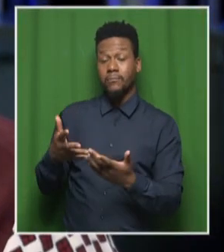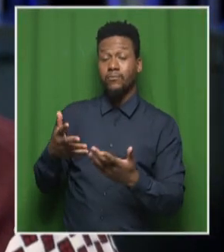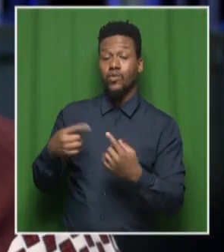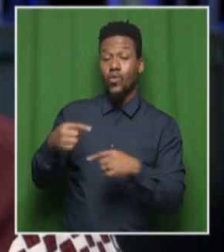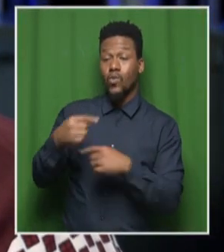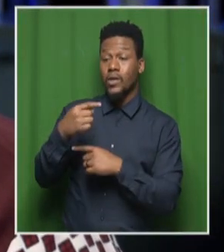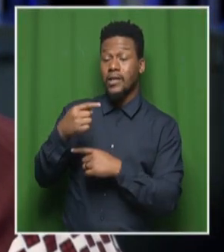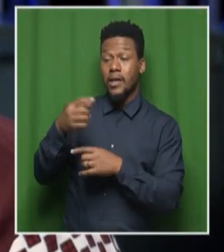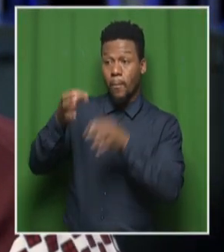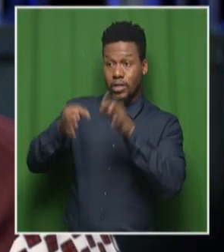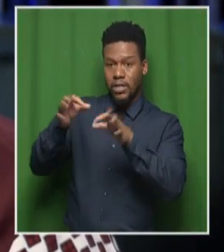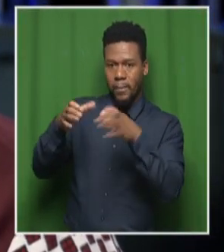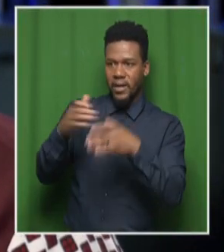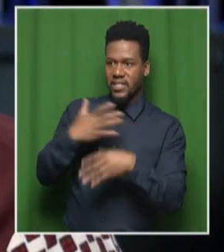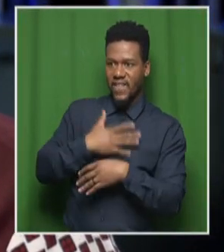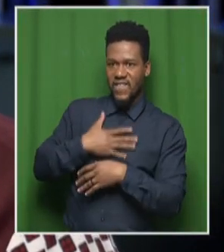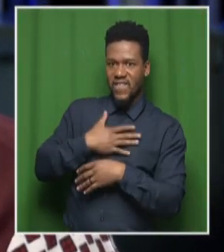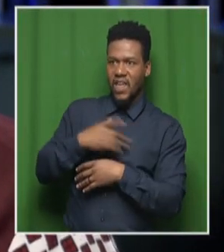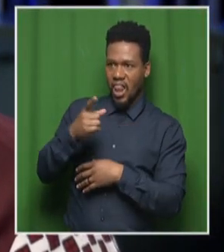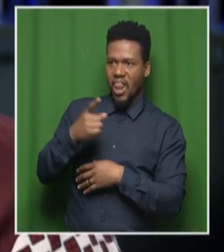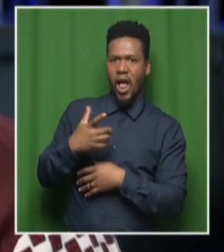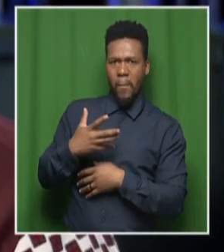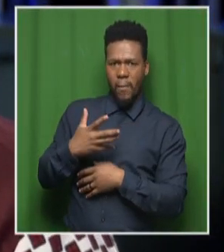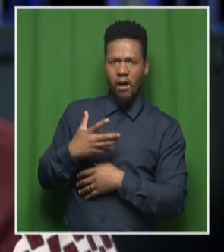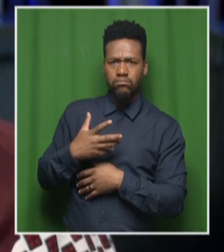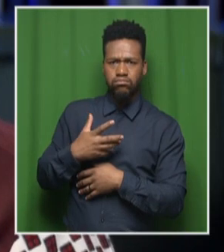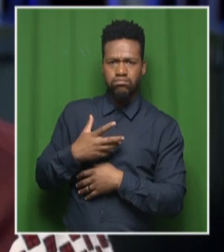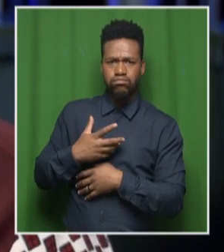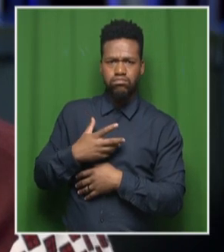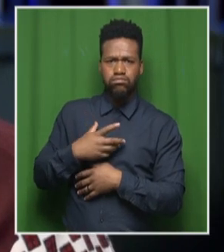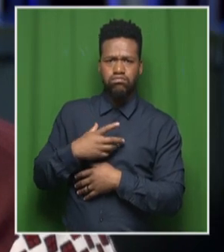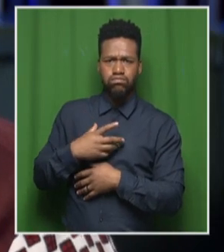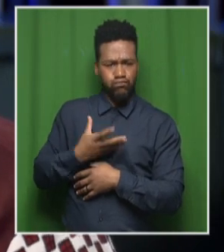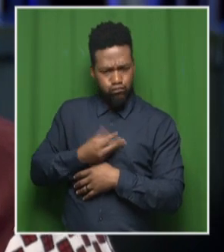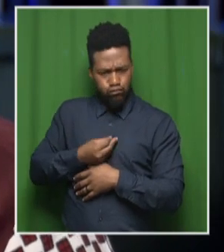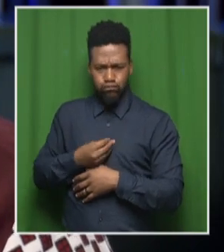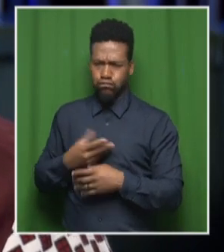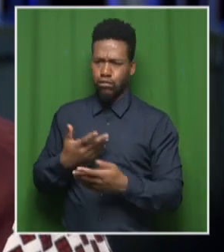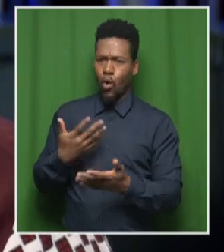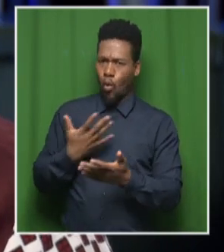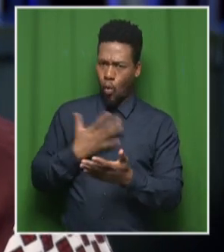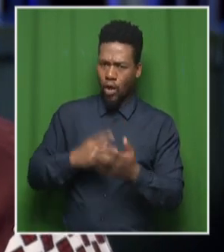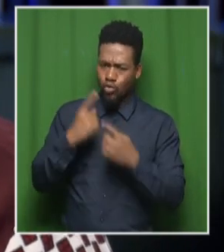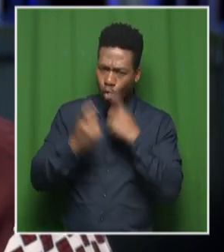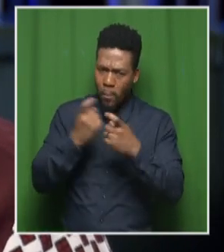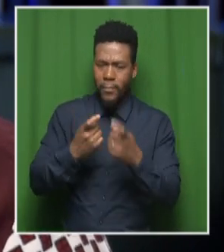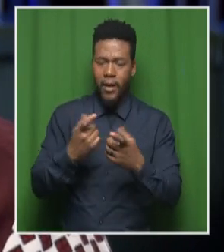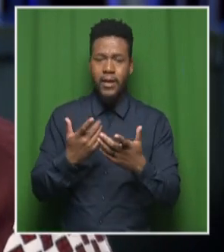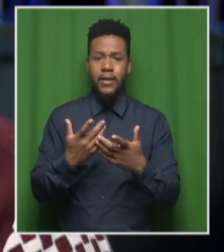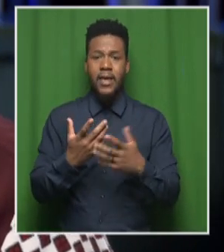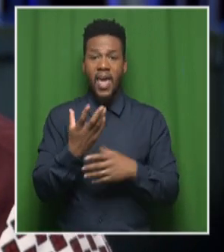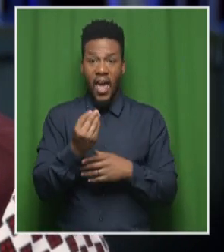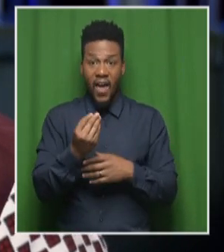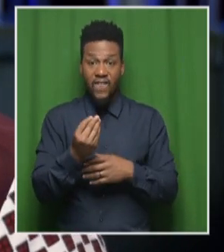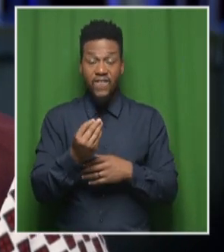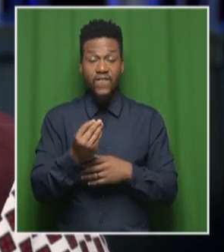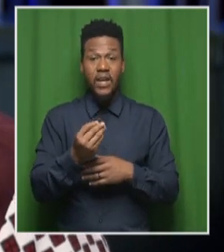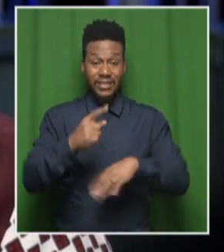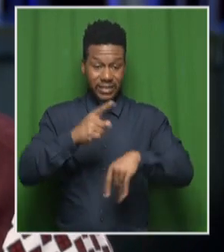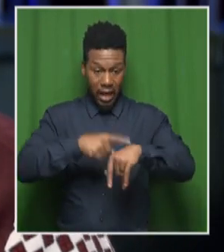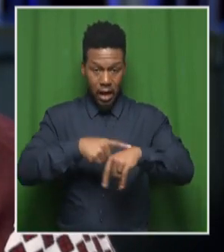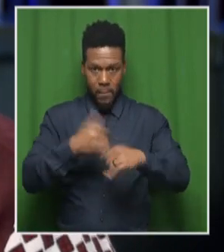still feel aggrieved by that, they have until 5 o'clock today. Legislation says that